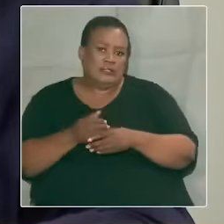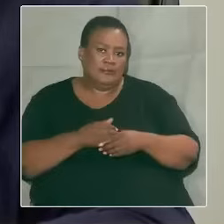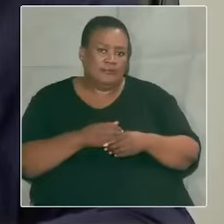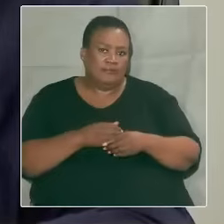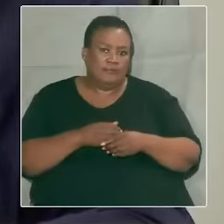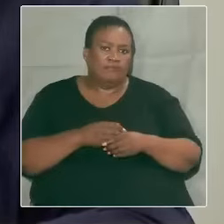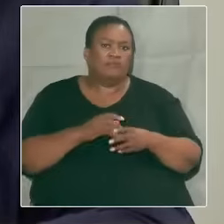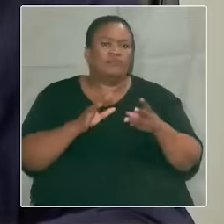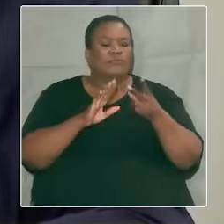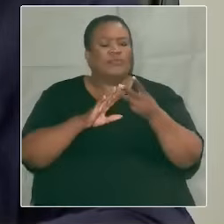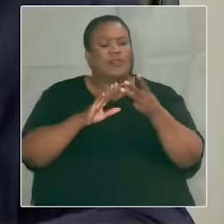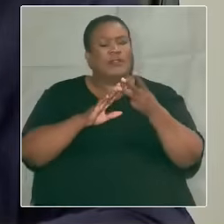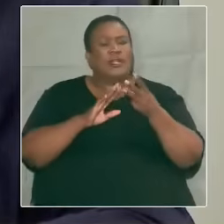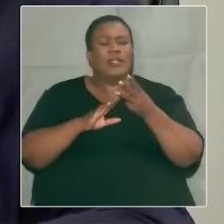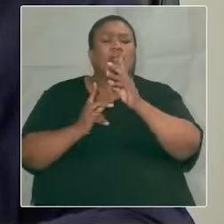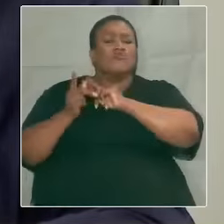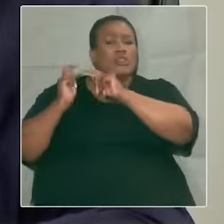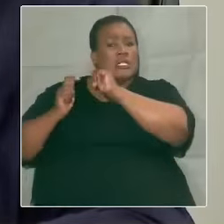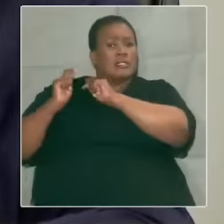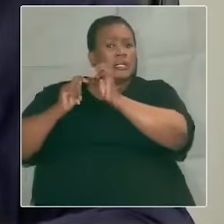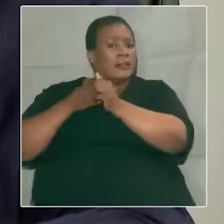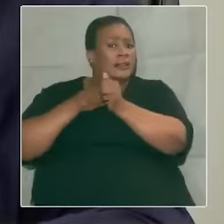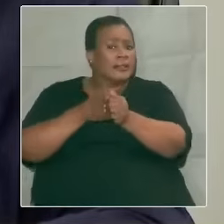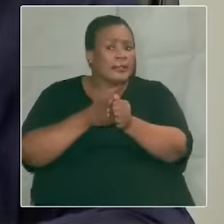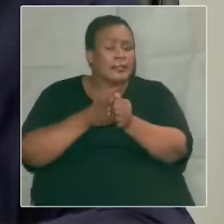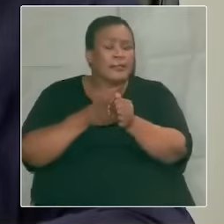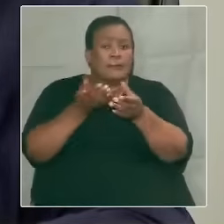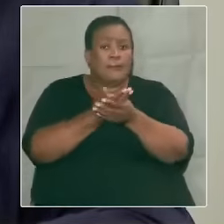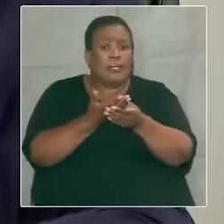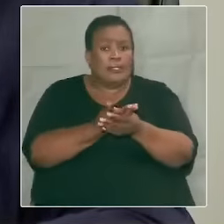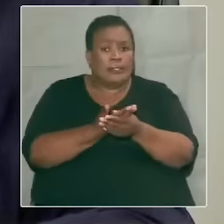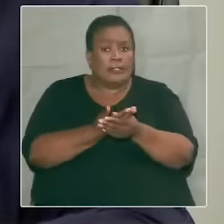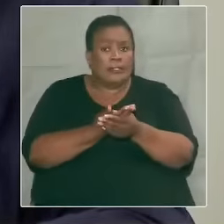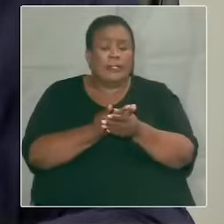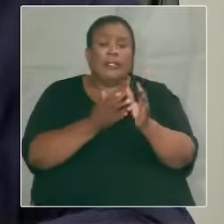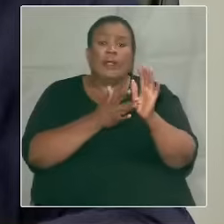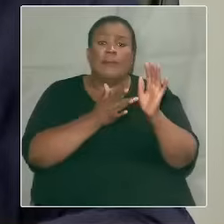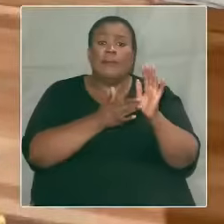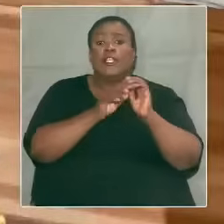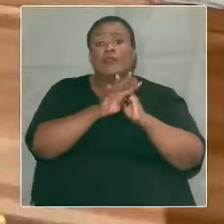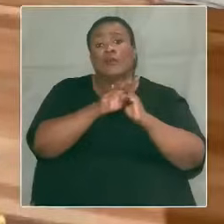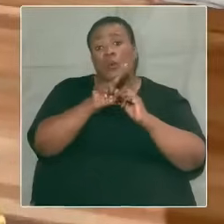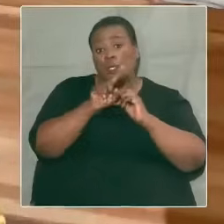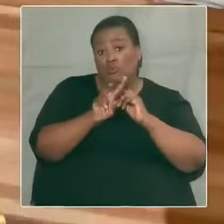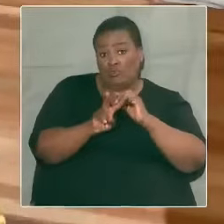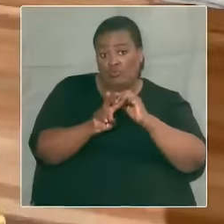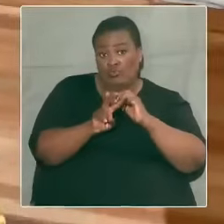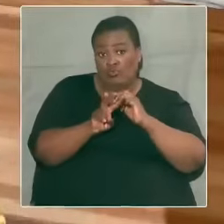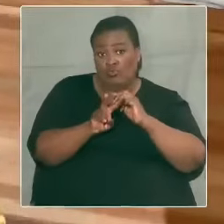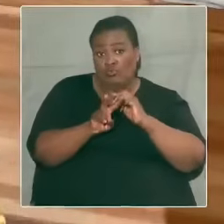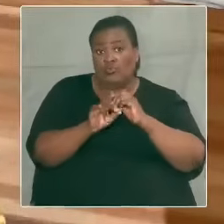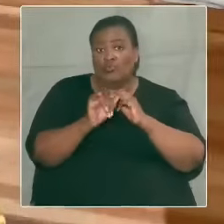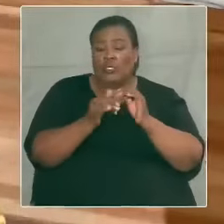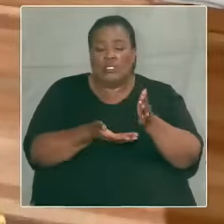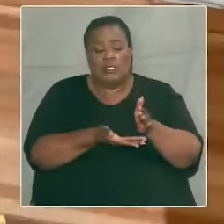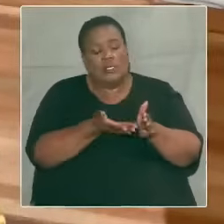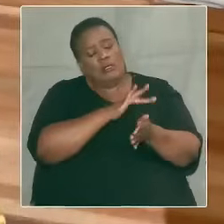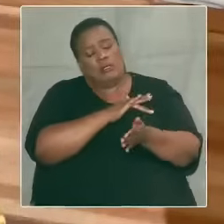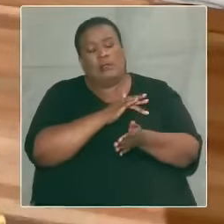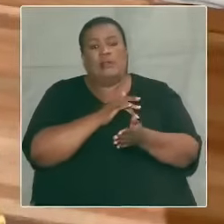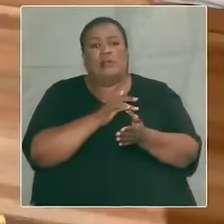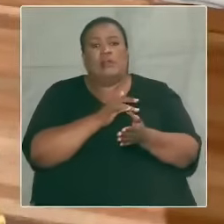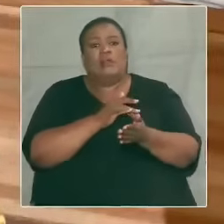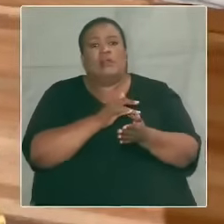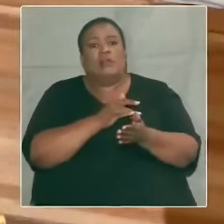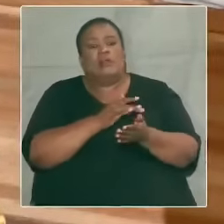And then traditional leadership cases. This is over the page at 412. Yeah, if you turn the page Yeah, from